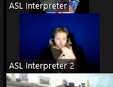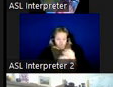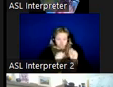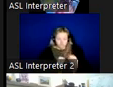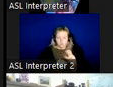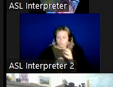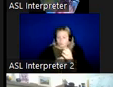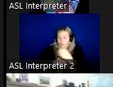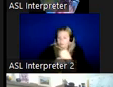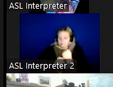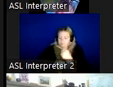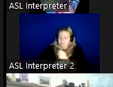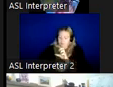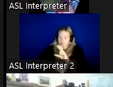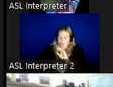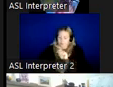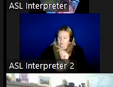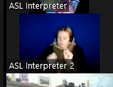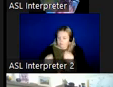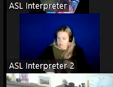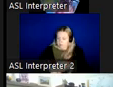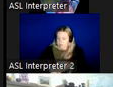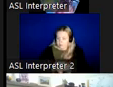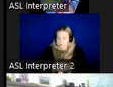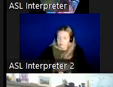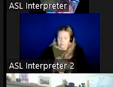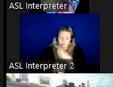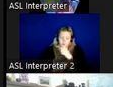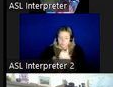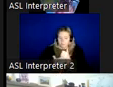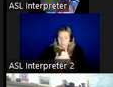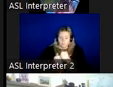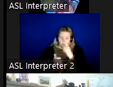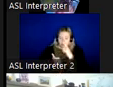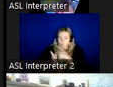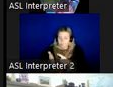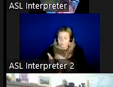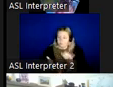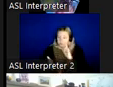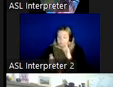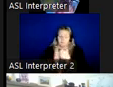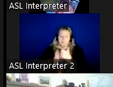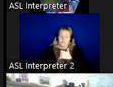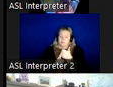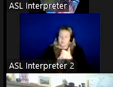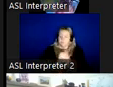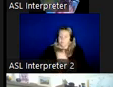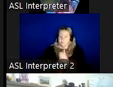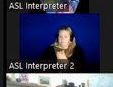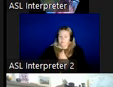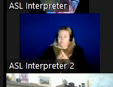crafting session as well. So, or assistance with your research, say if you're, you're interested in genealogy